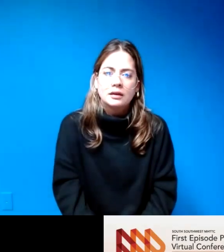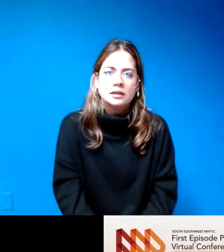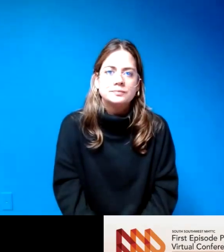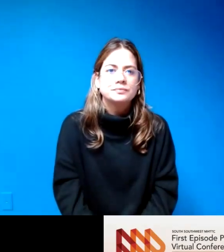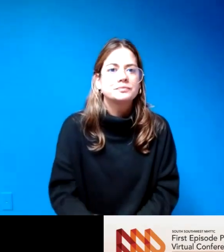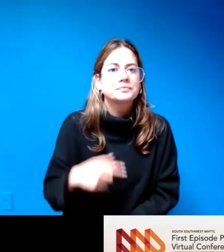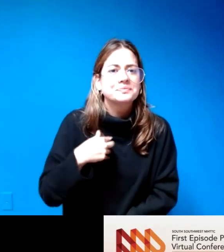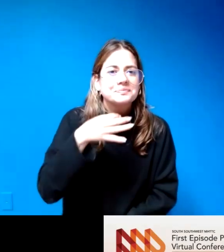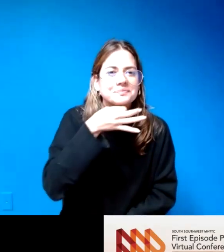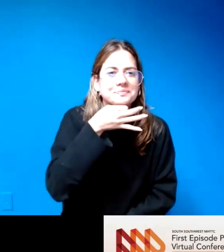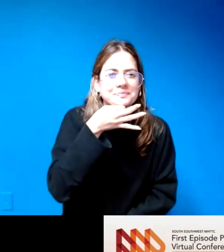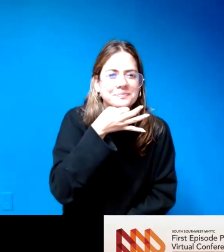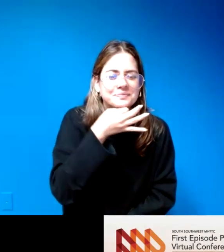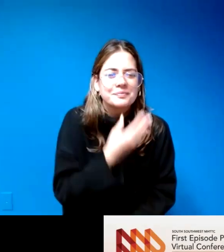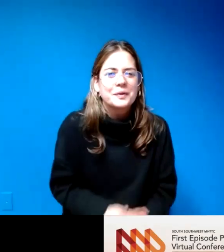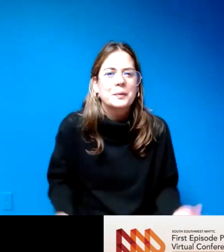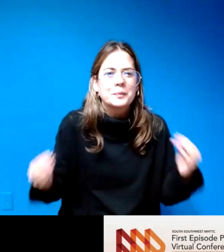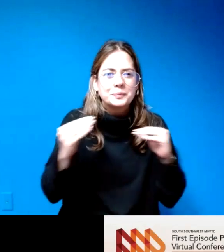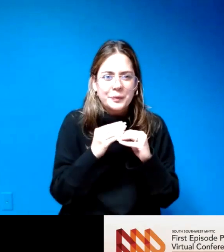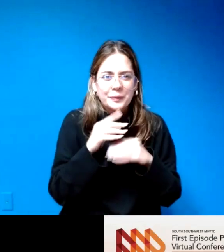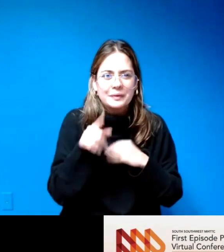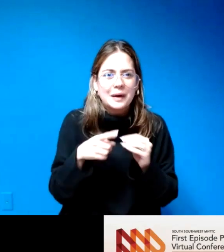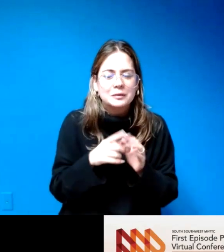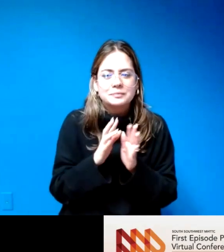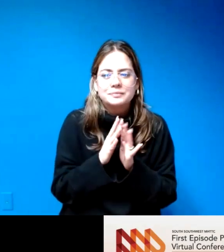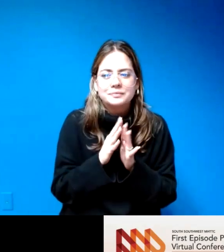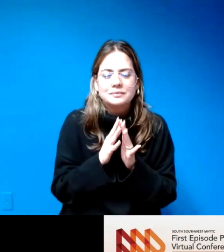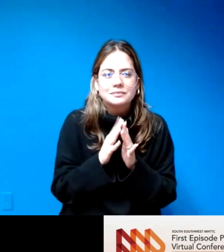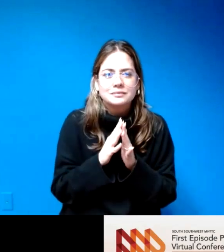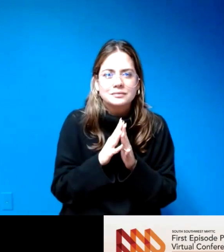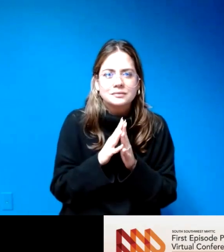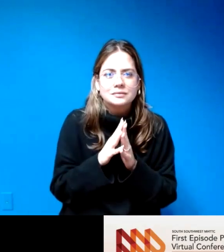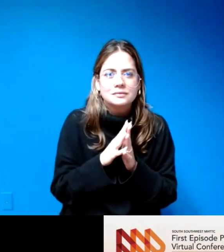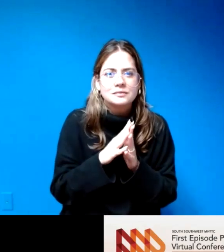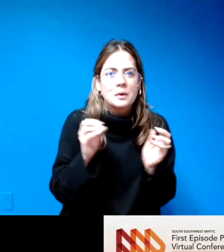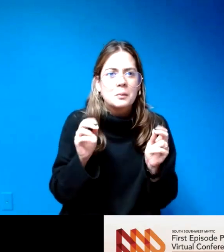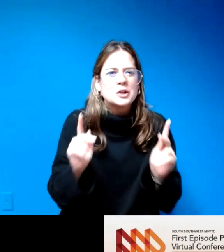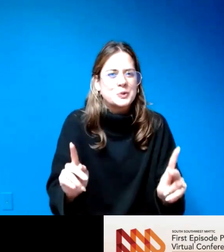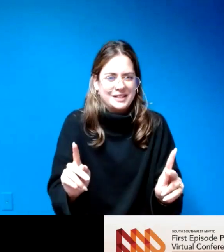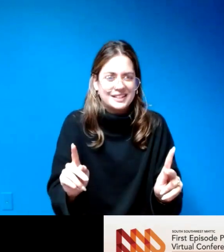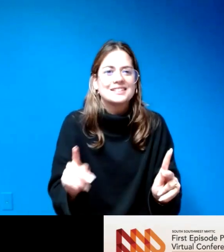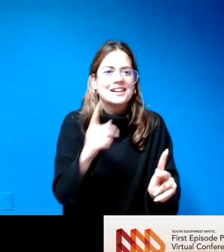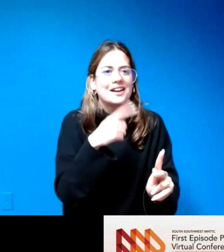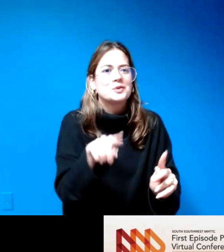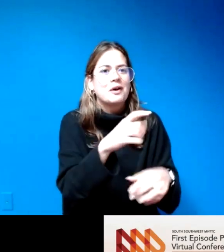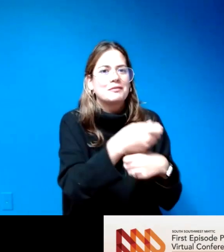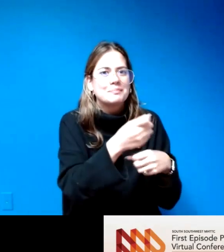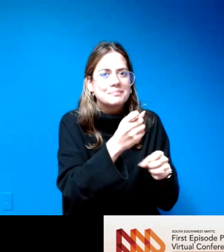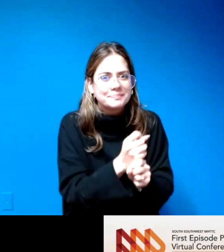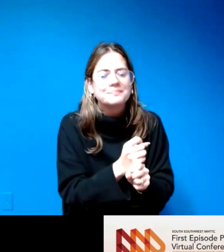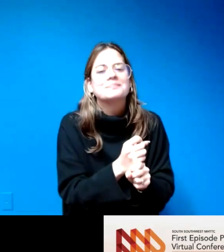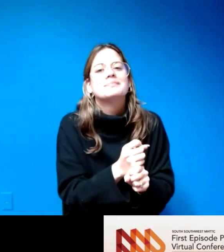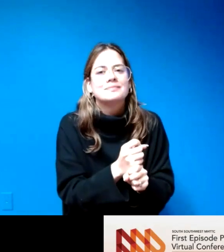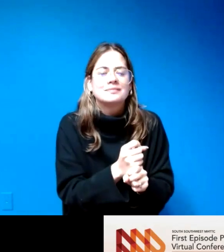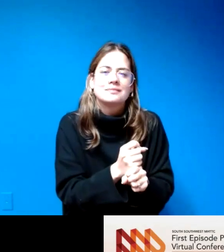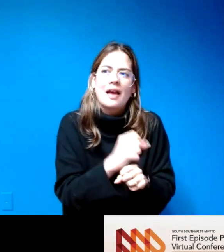I'm curious just a little bit more about those opportunities that you all have created in